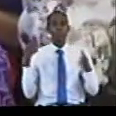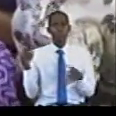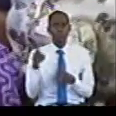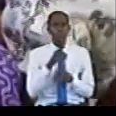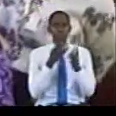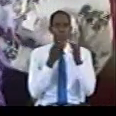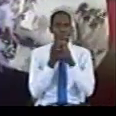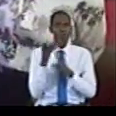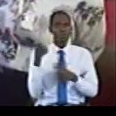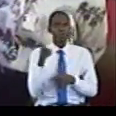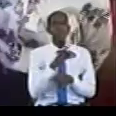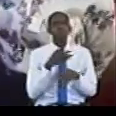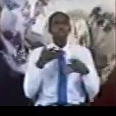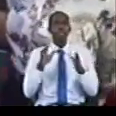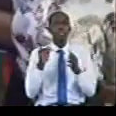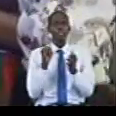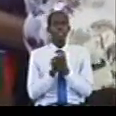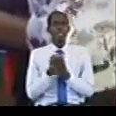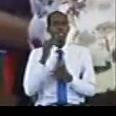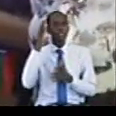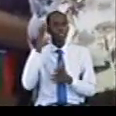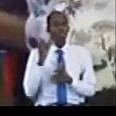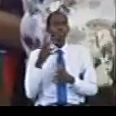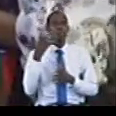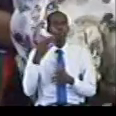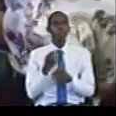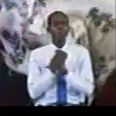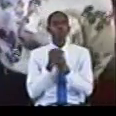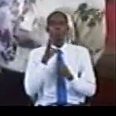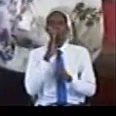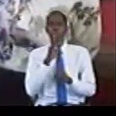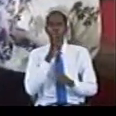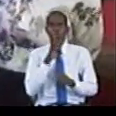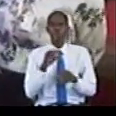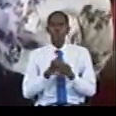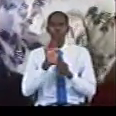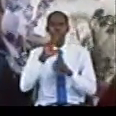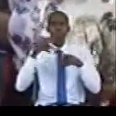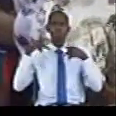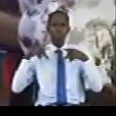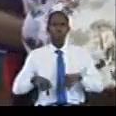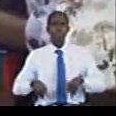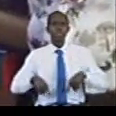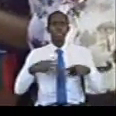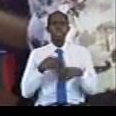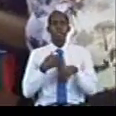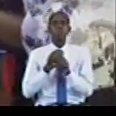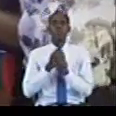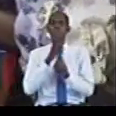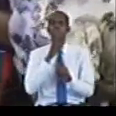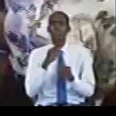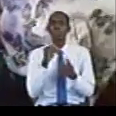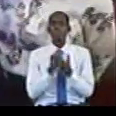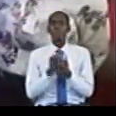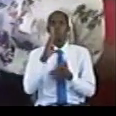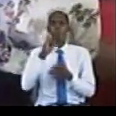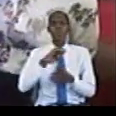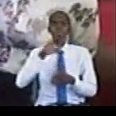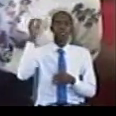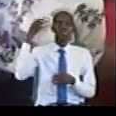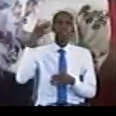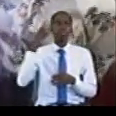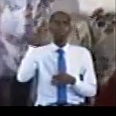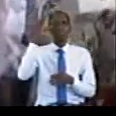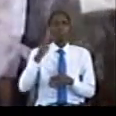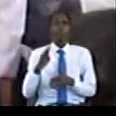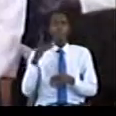Let the experience of salvation be real in your personal life, and make sure that by the grace of God, in the strength of the Lord, by